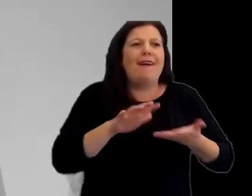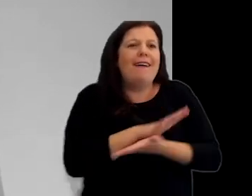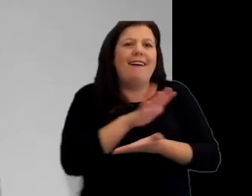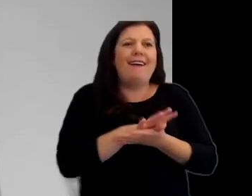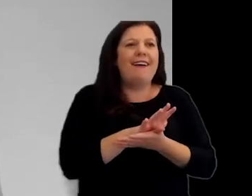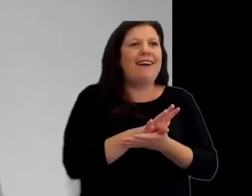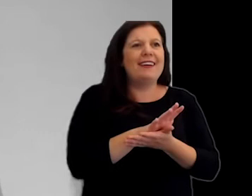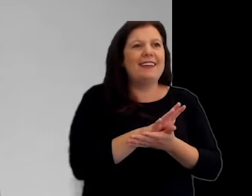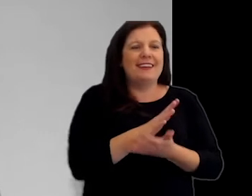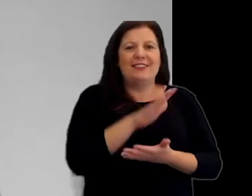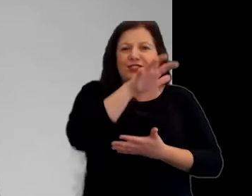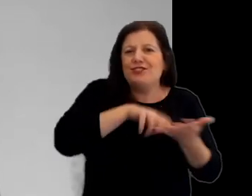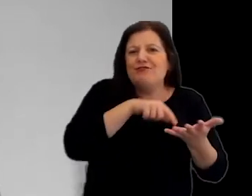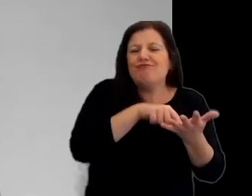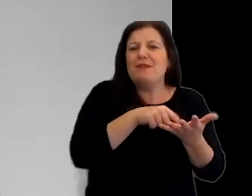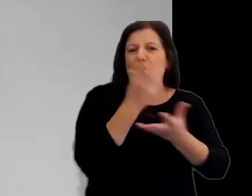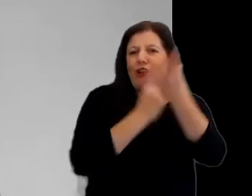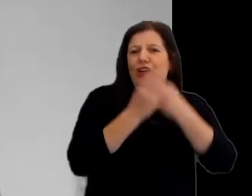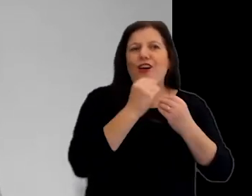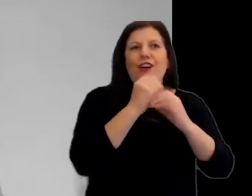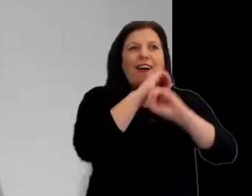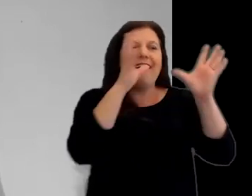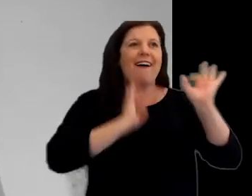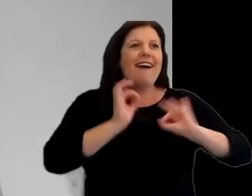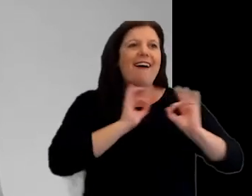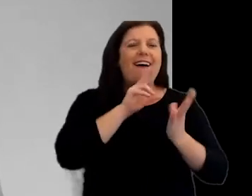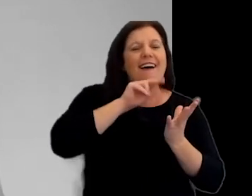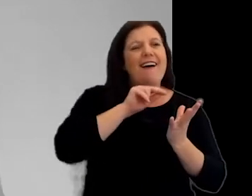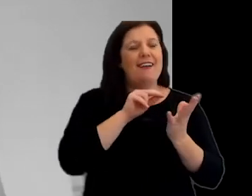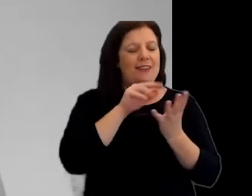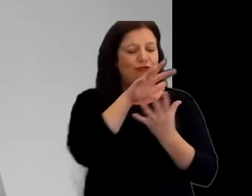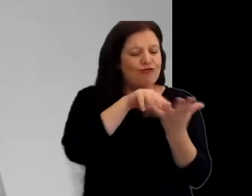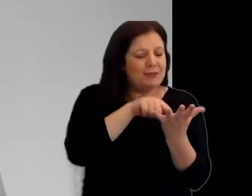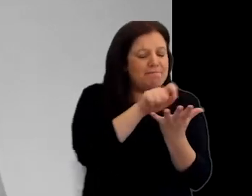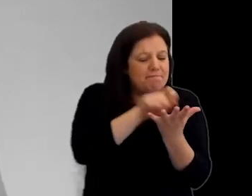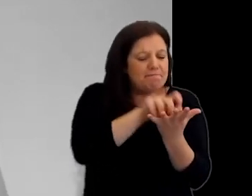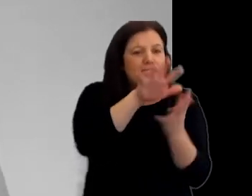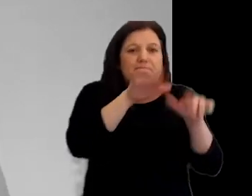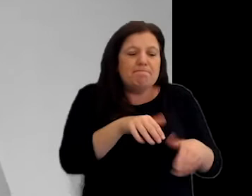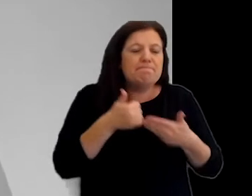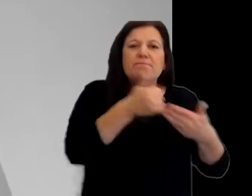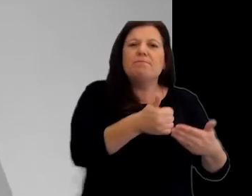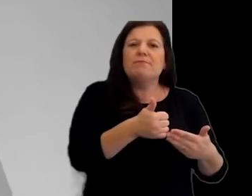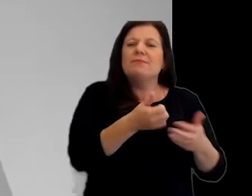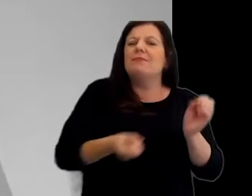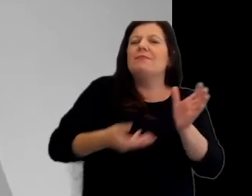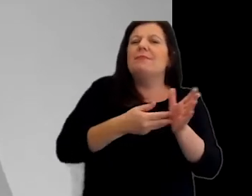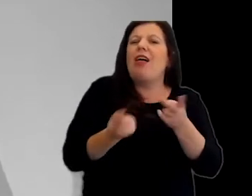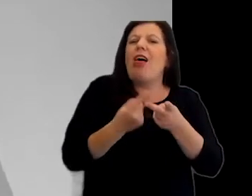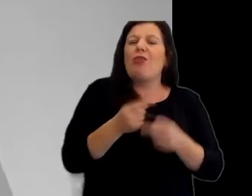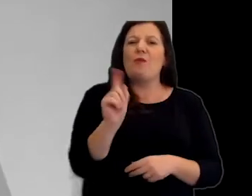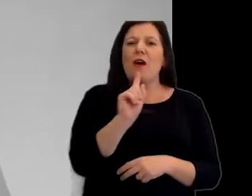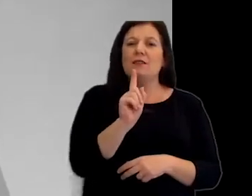with them and learn the scripts and help with the scripts and stuff like that. But it also means that I just get to be